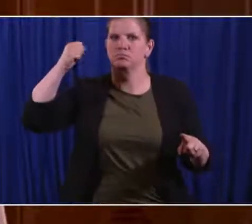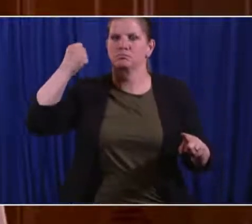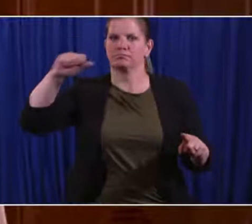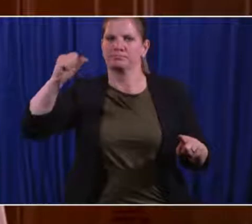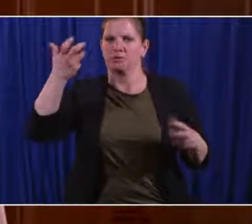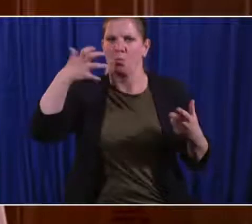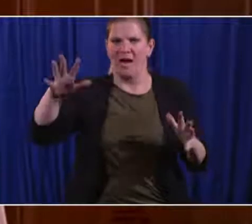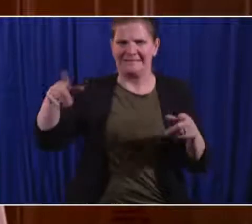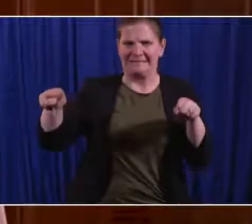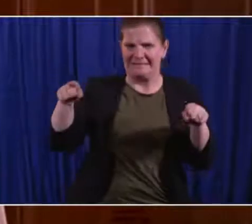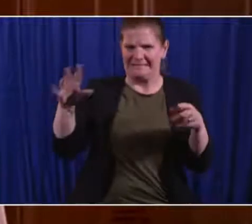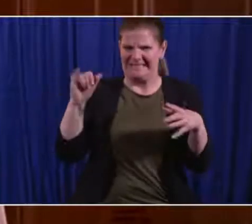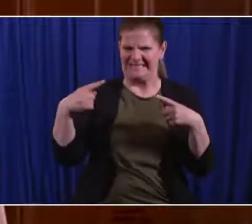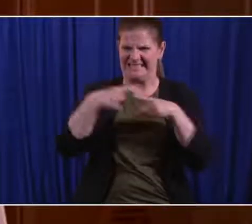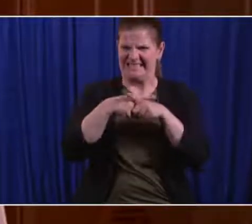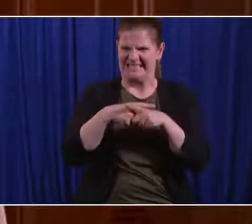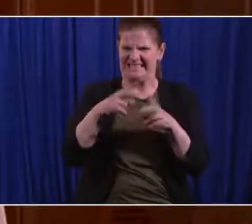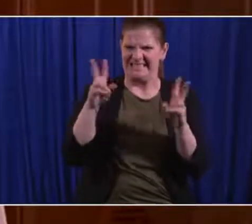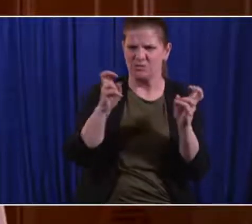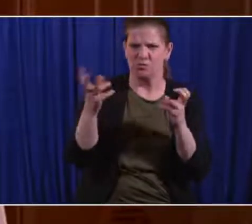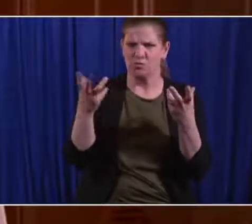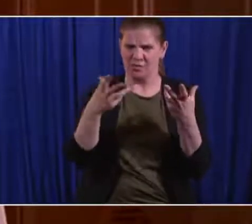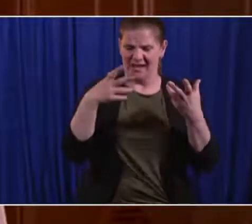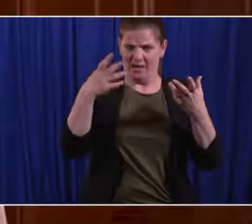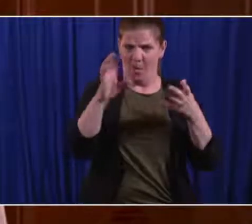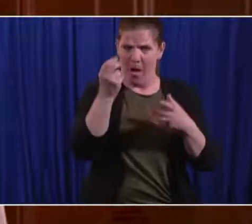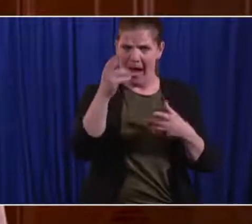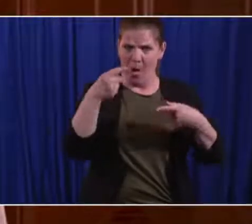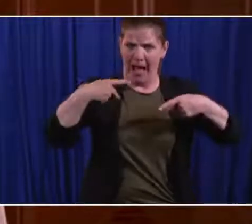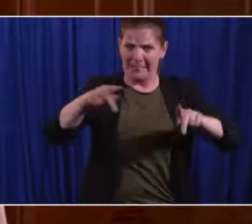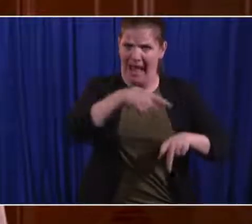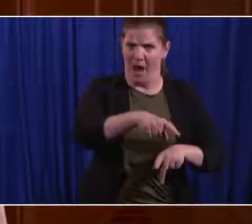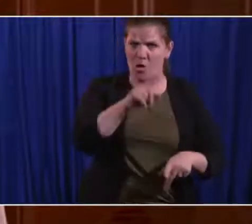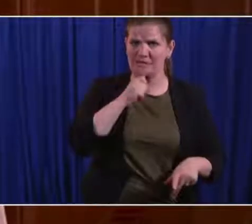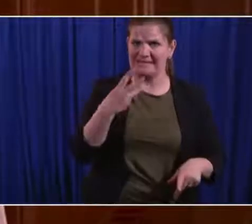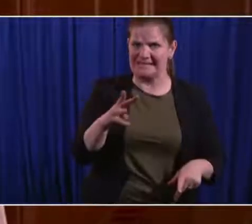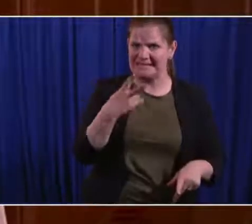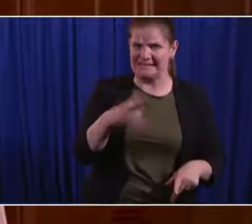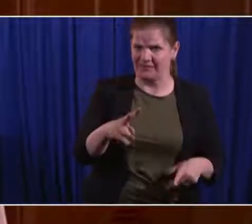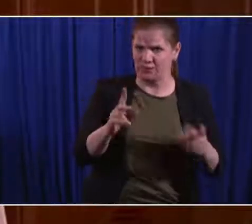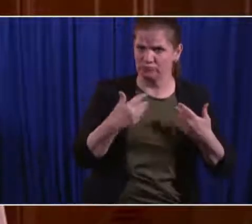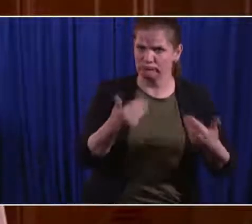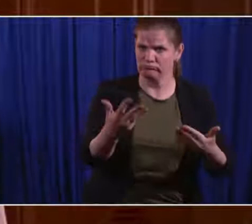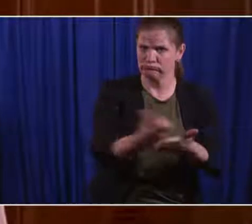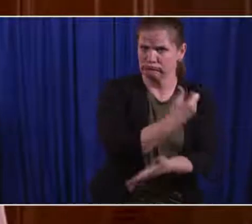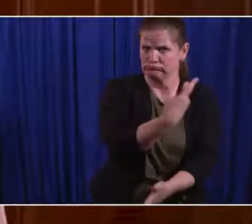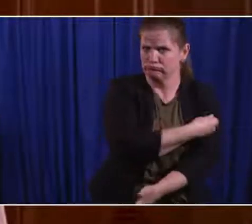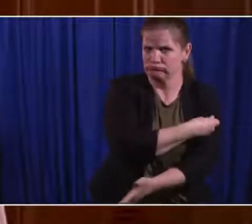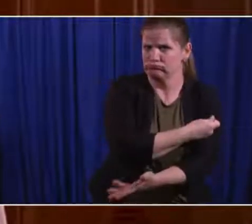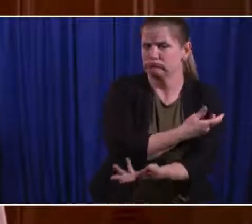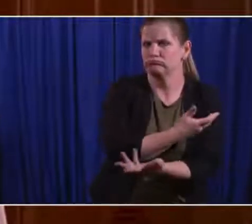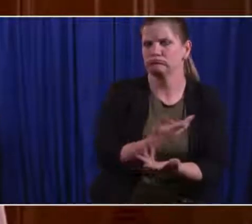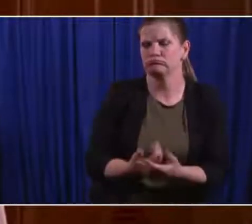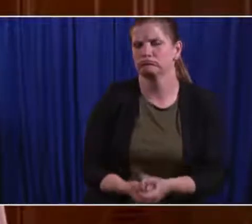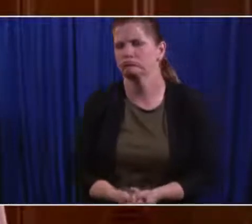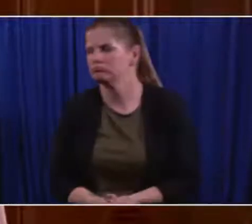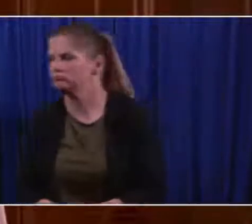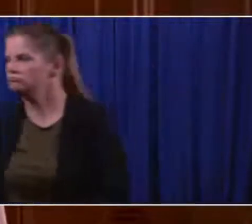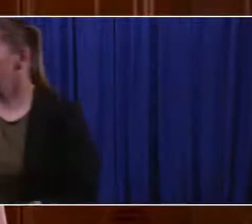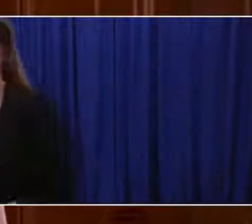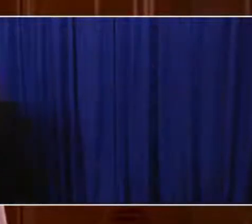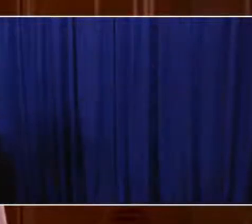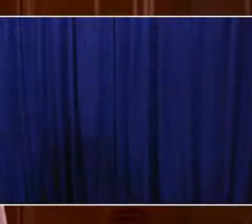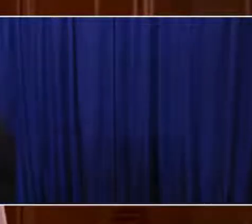don't want to allow them to? Well, we're going to follow the law as we do in regard to all vaccinations, and we're not going to compel